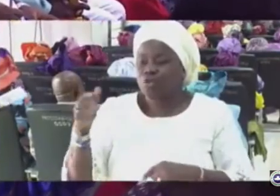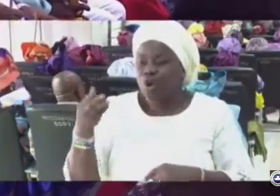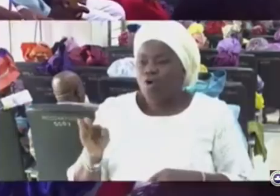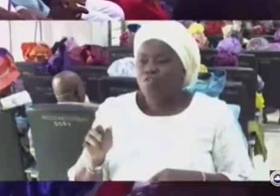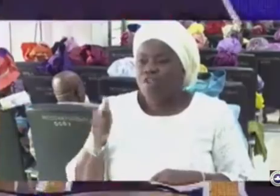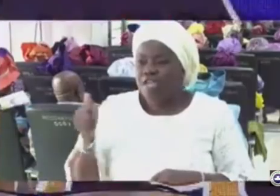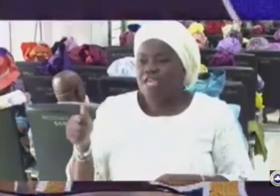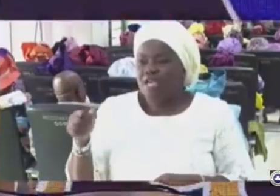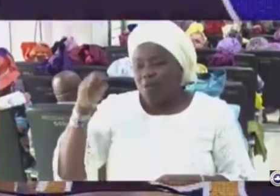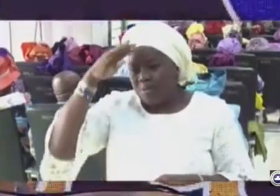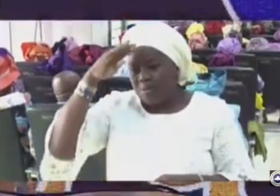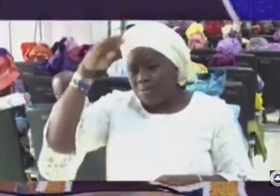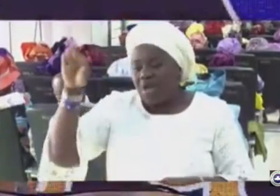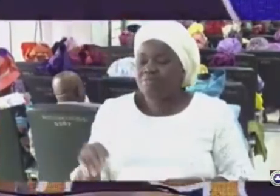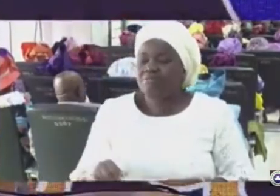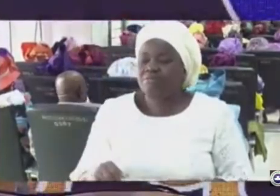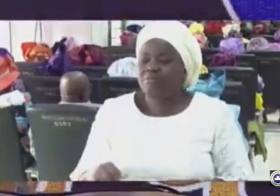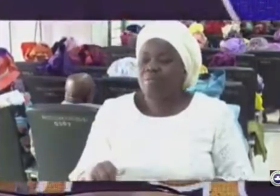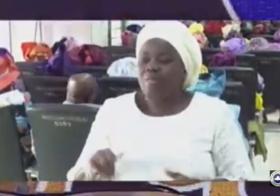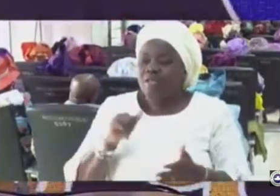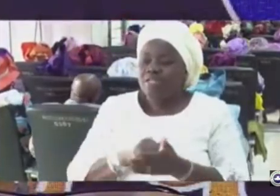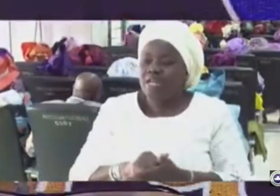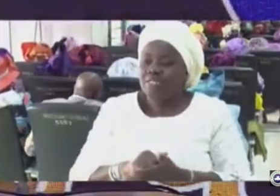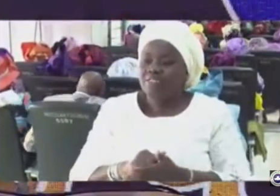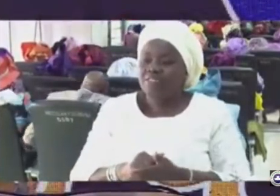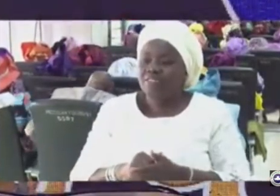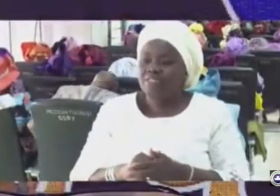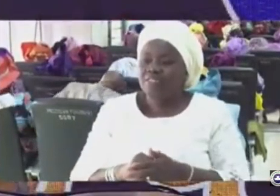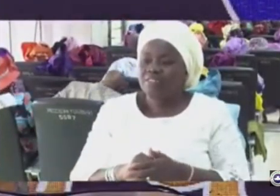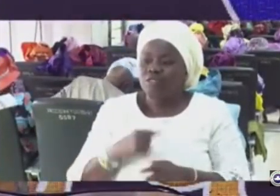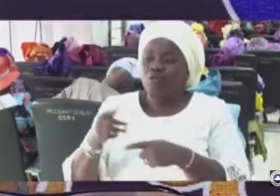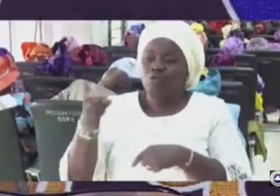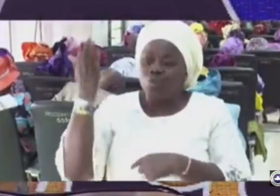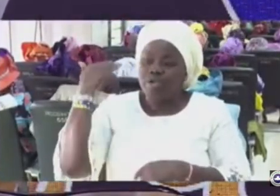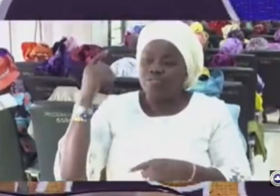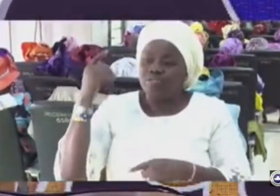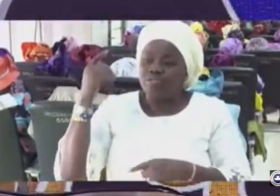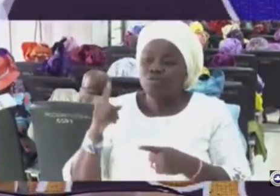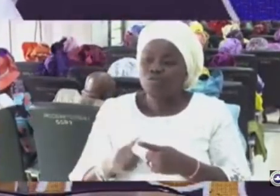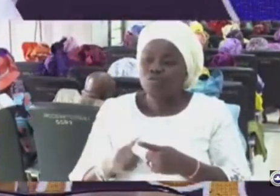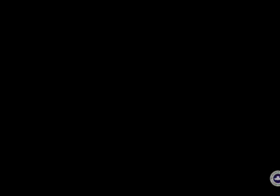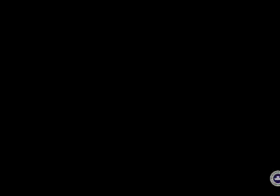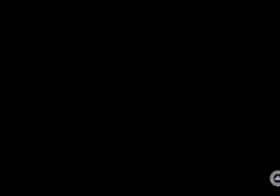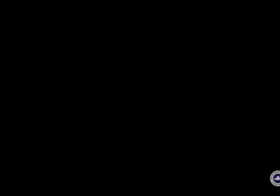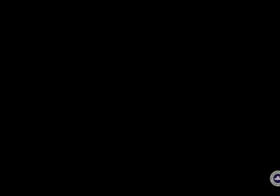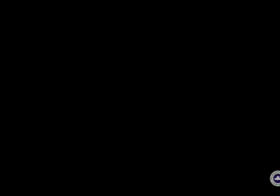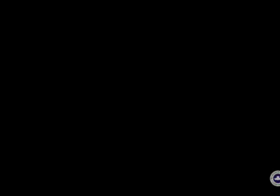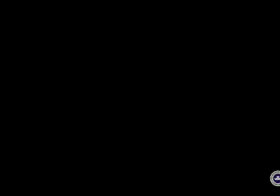was it Kaduna, and they were coming back and had an accident. And he was in a